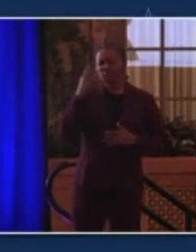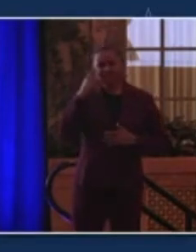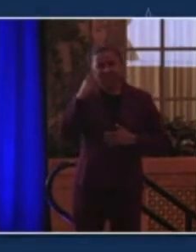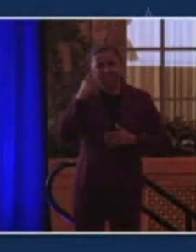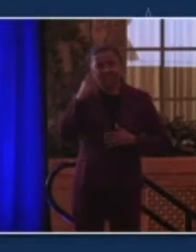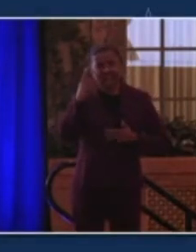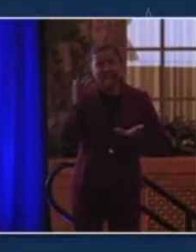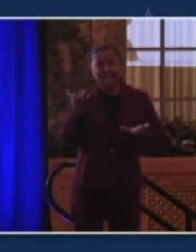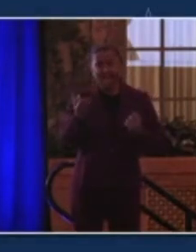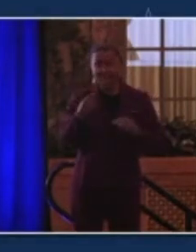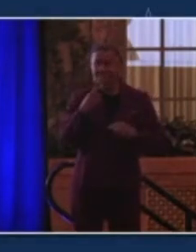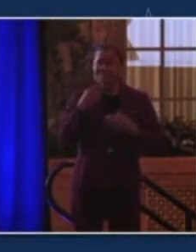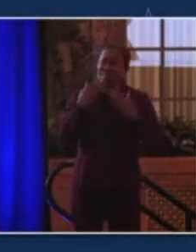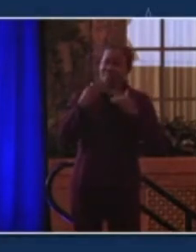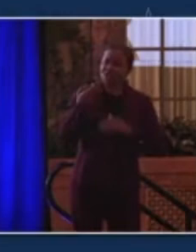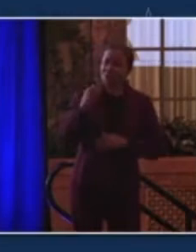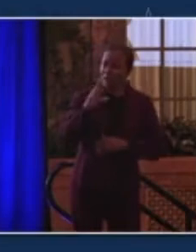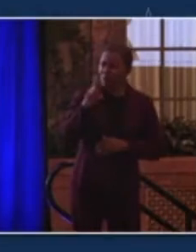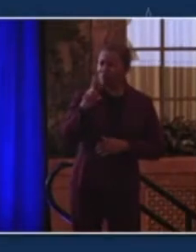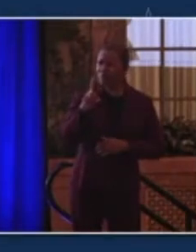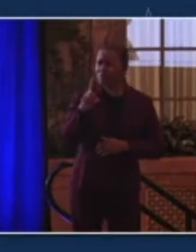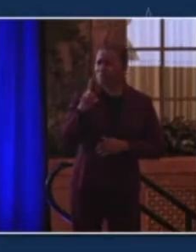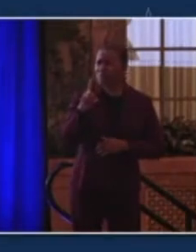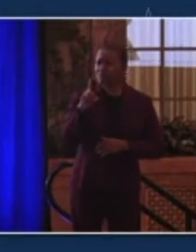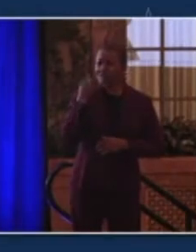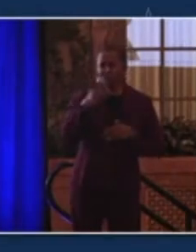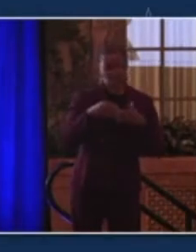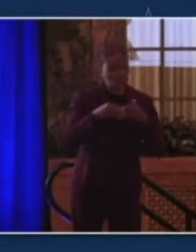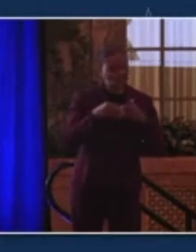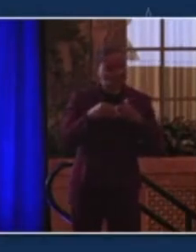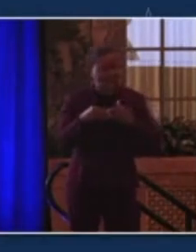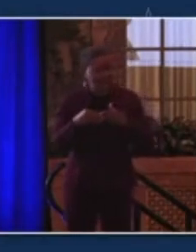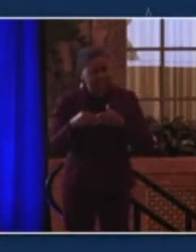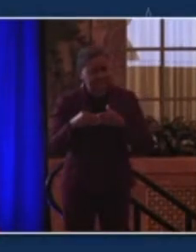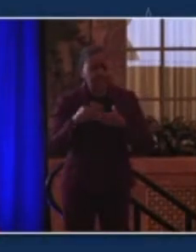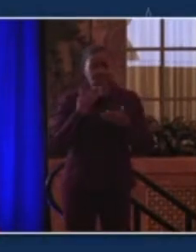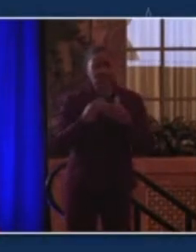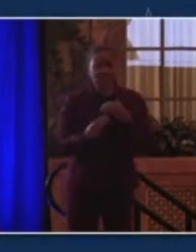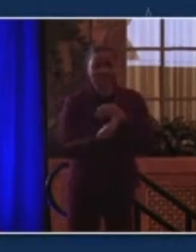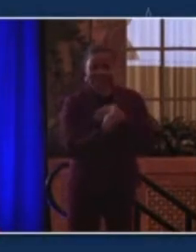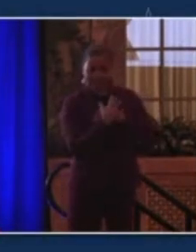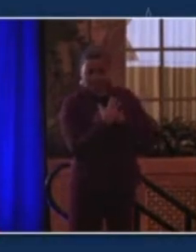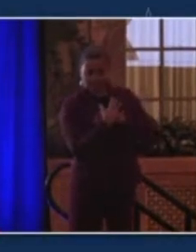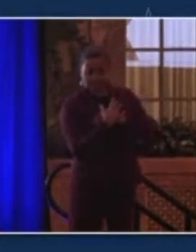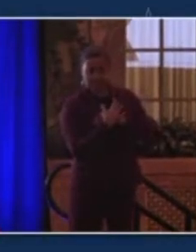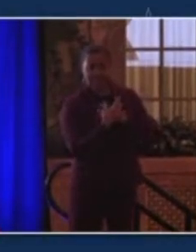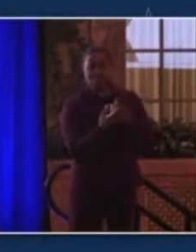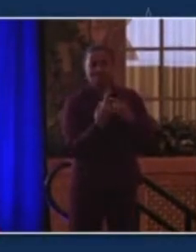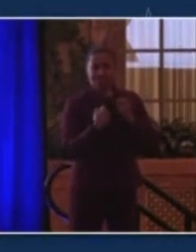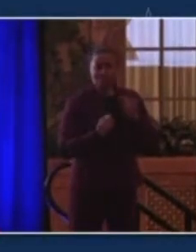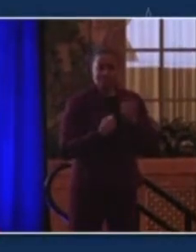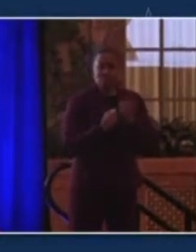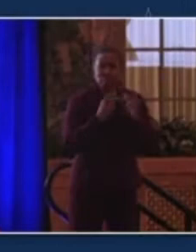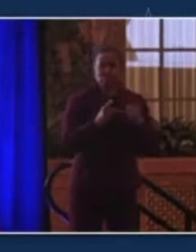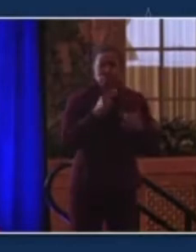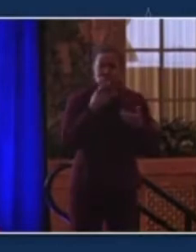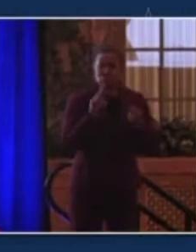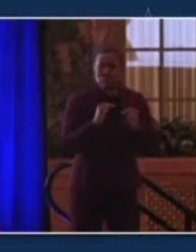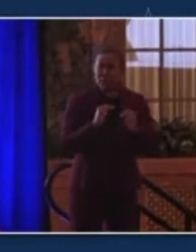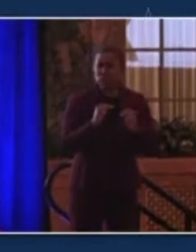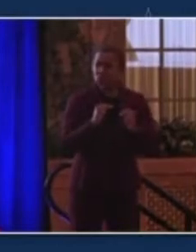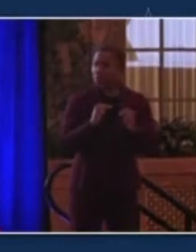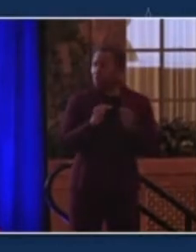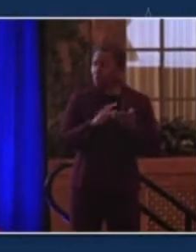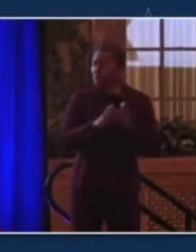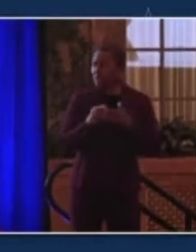came here to say thank you, Harold. Wow, for your guidance, for your good counsel, for coming and supporting somebody who was driving a cab, but you